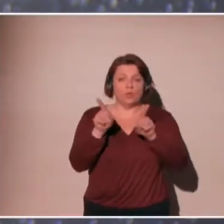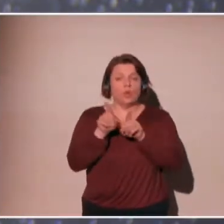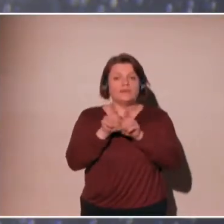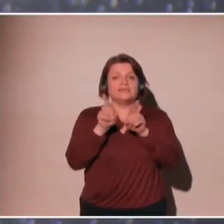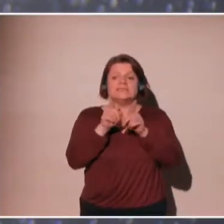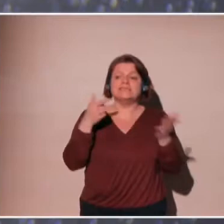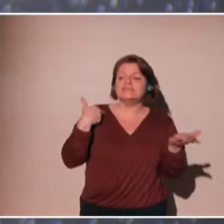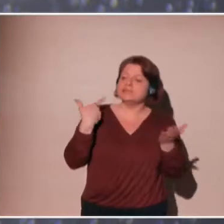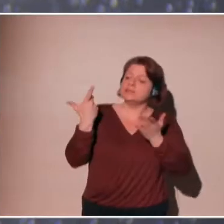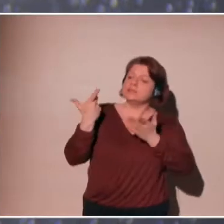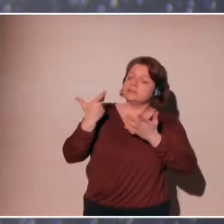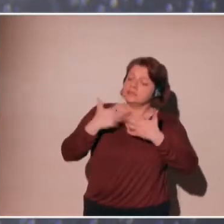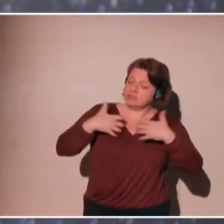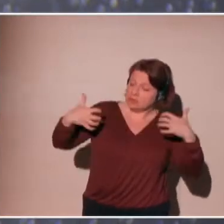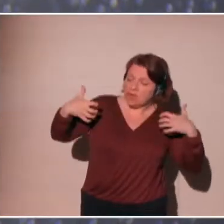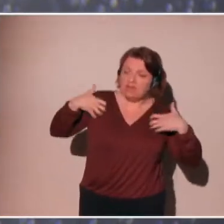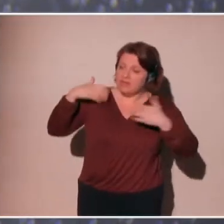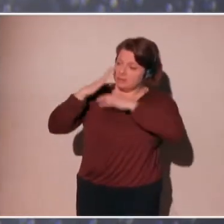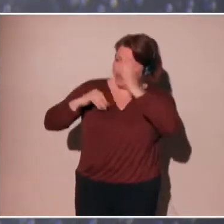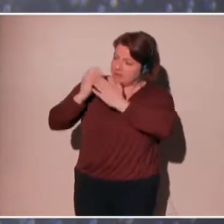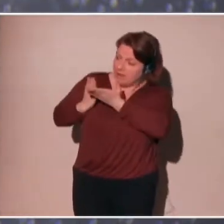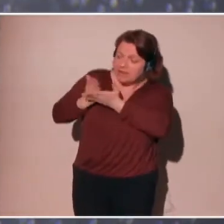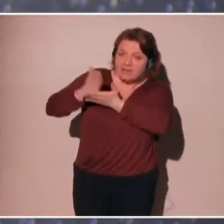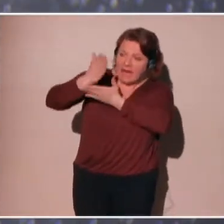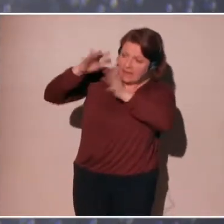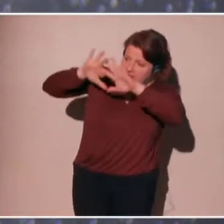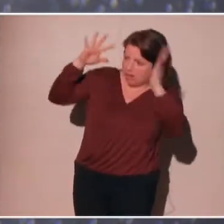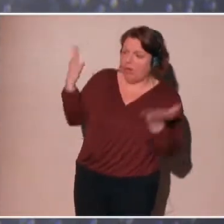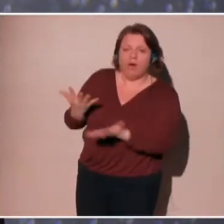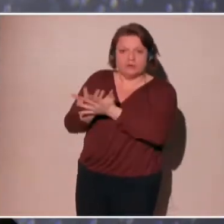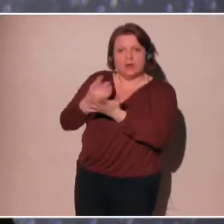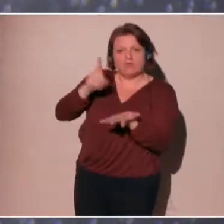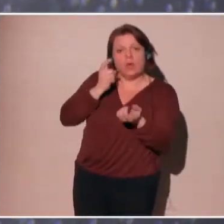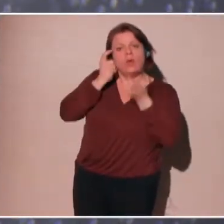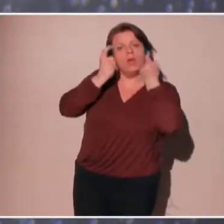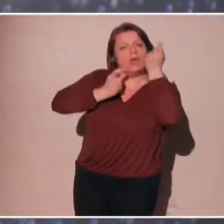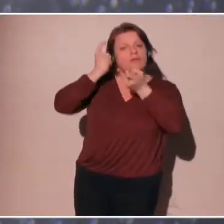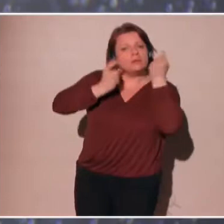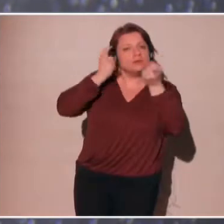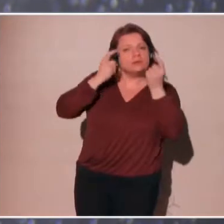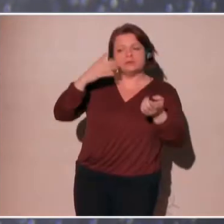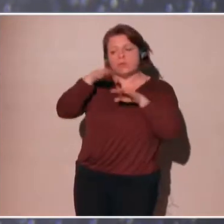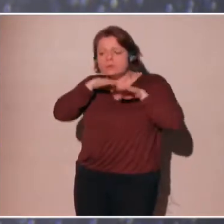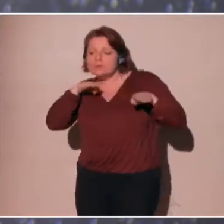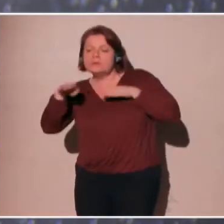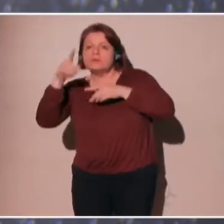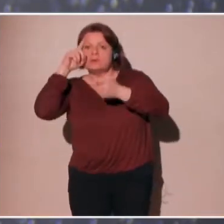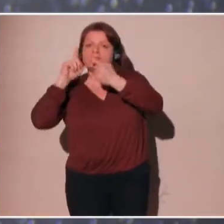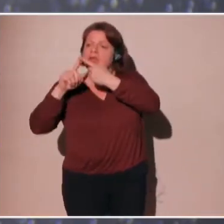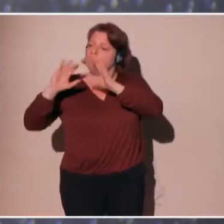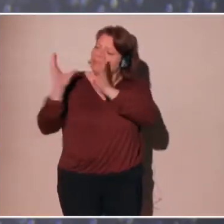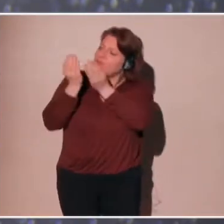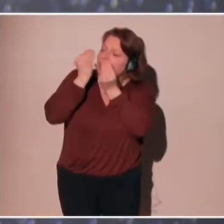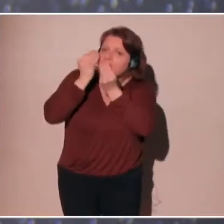which means that we really have to think about what we mean by a scientific career. What is it? And that